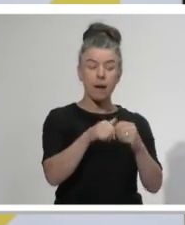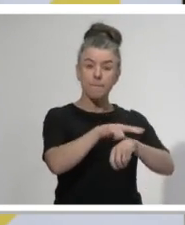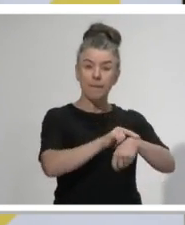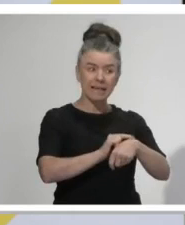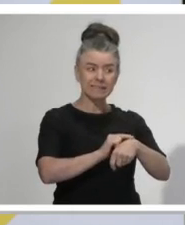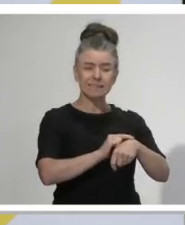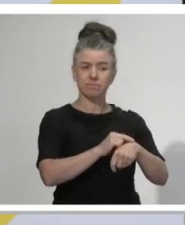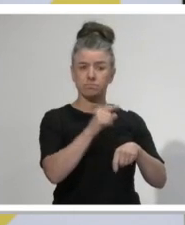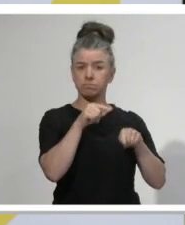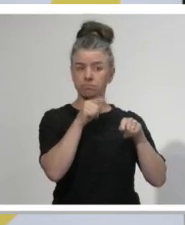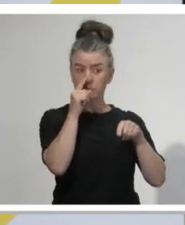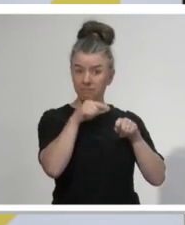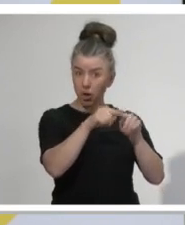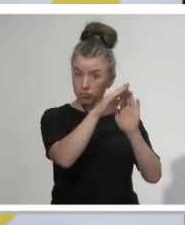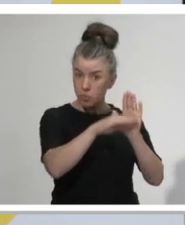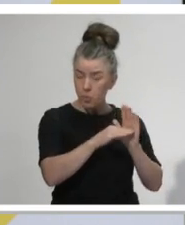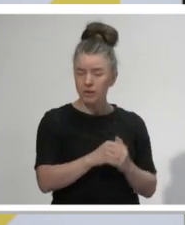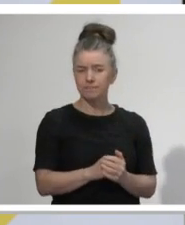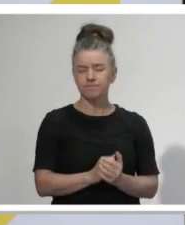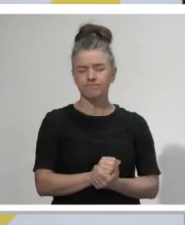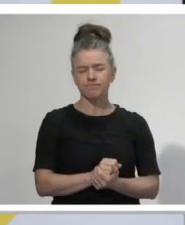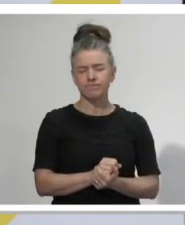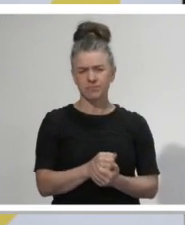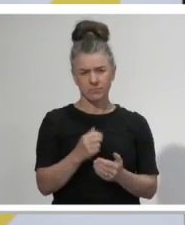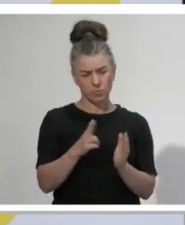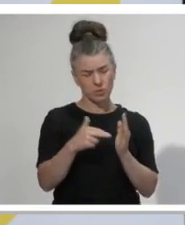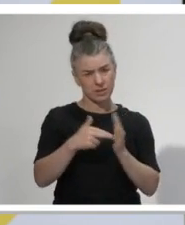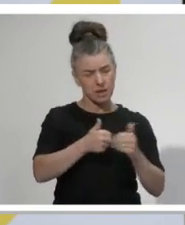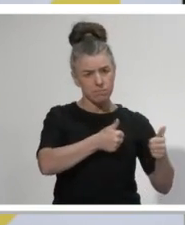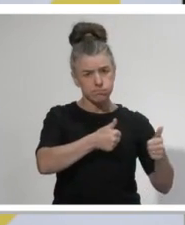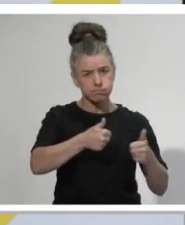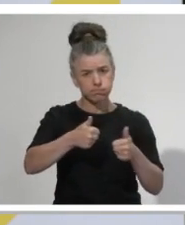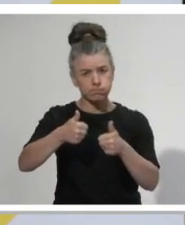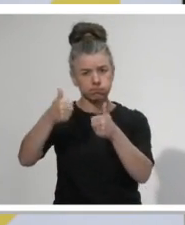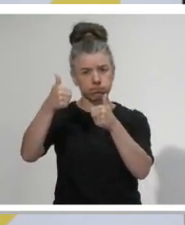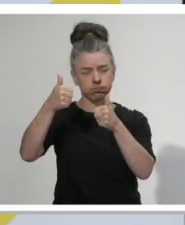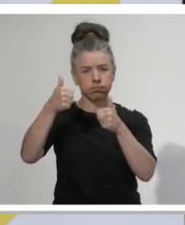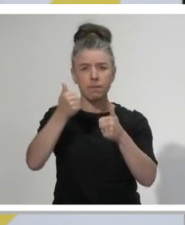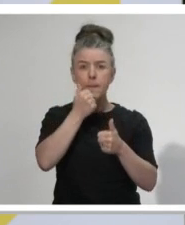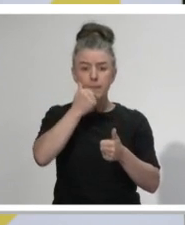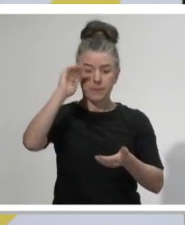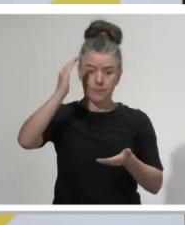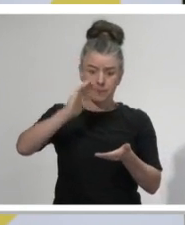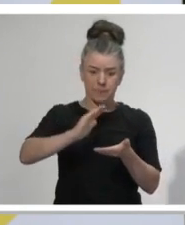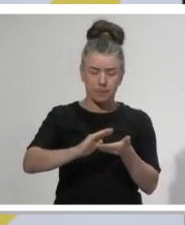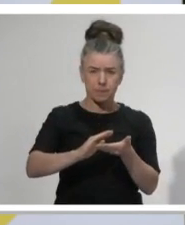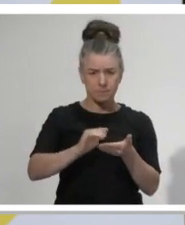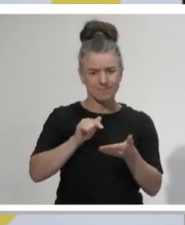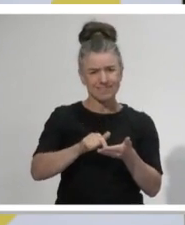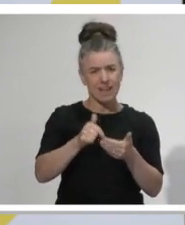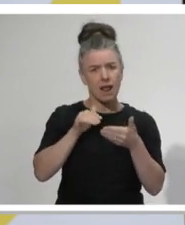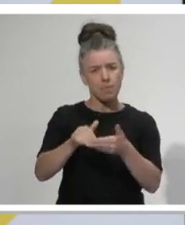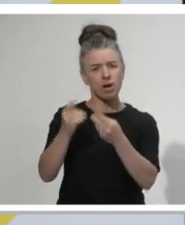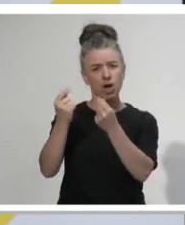It is paramount that we do not lose our hard-won health gains as we move to reboot our economy. Today I